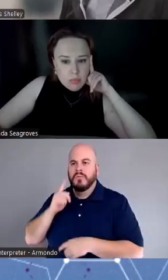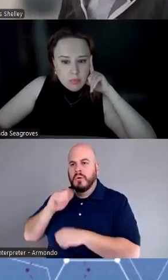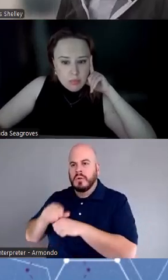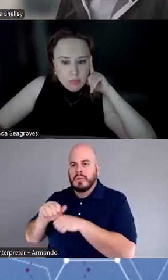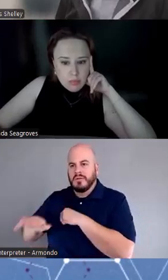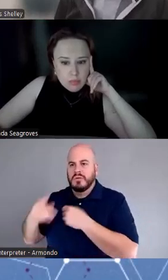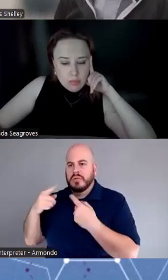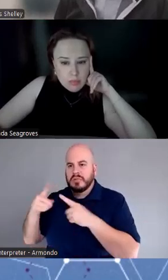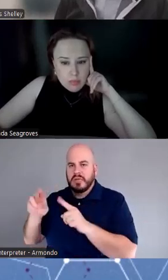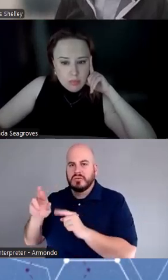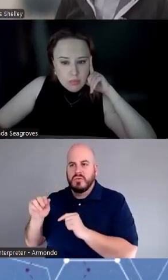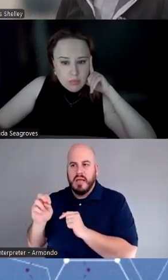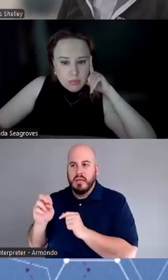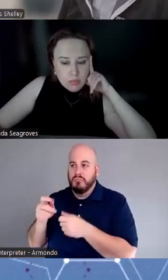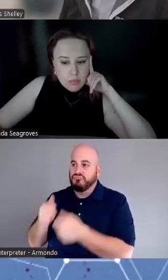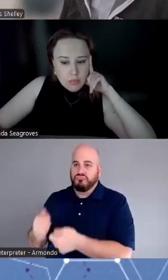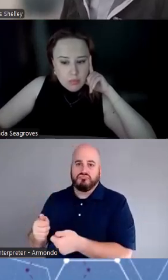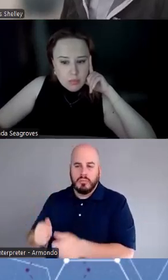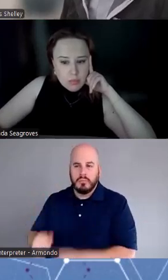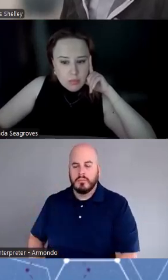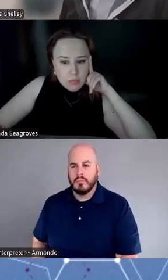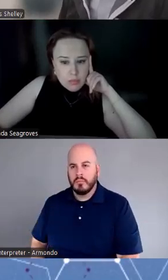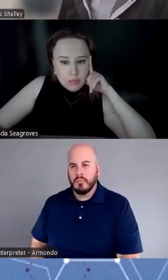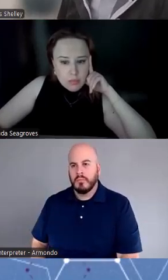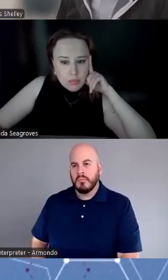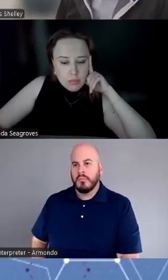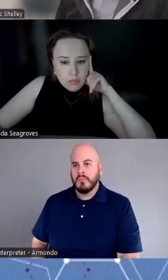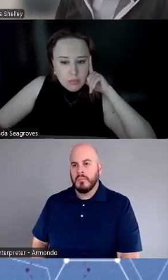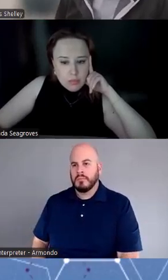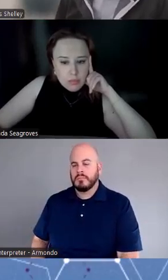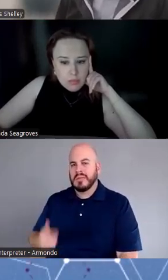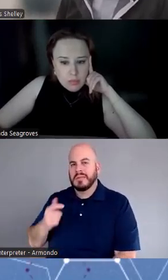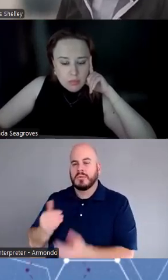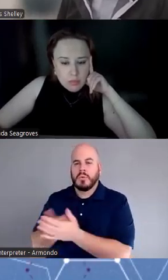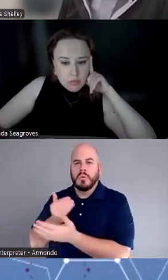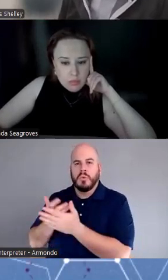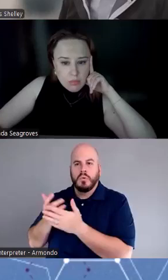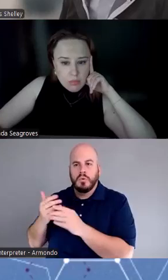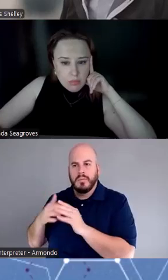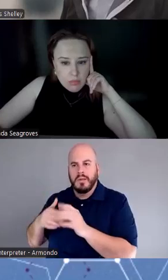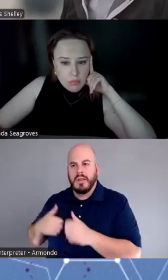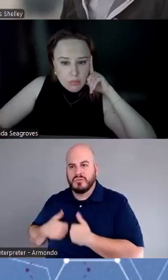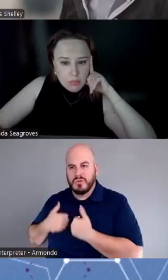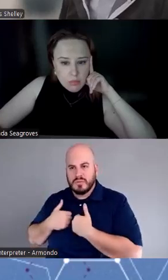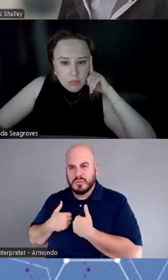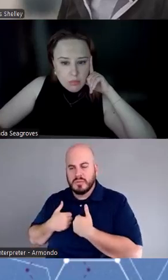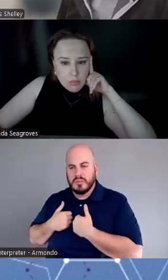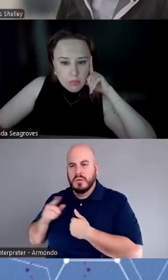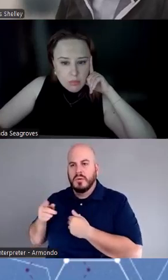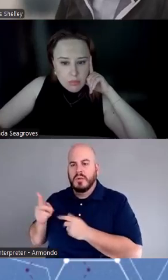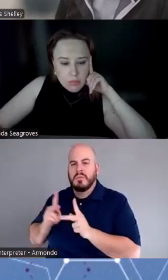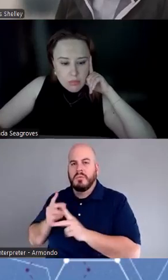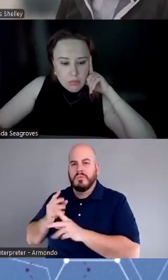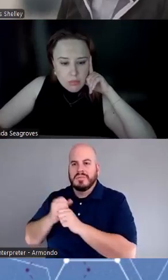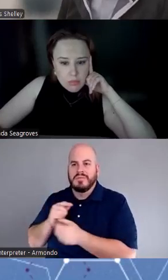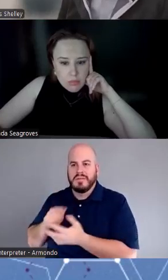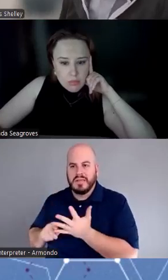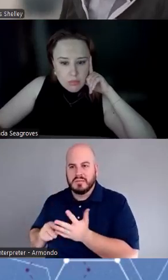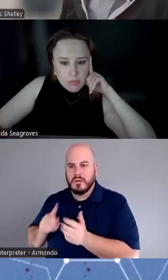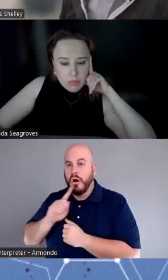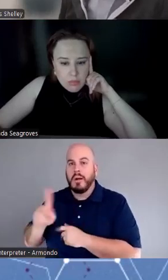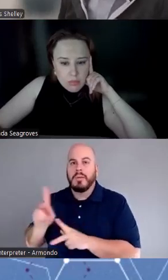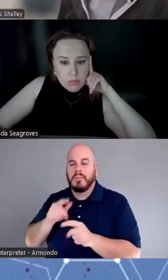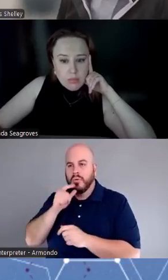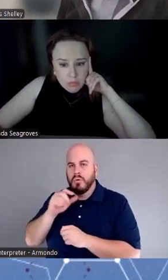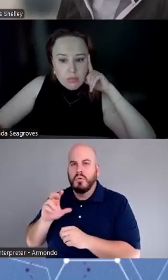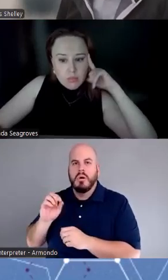that is terrific, in large part because it's a new address. It hasn't, the only people receiving things are people who have opted into